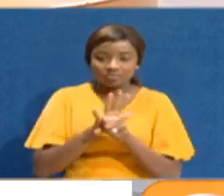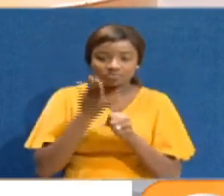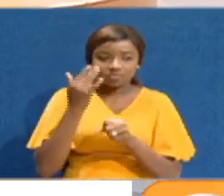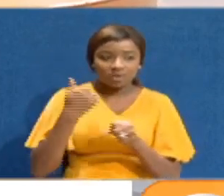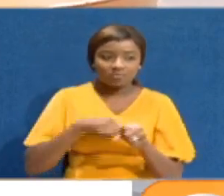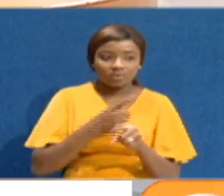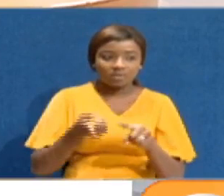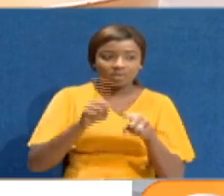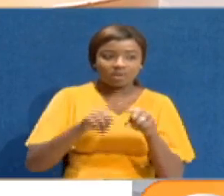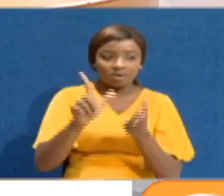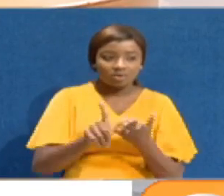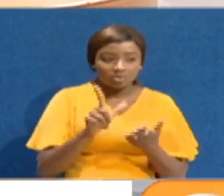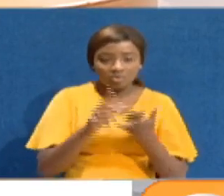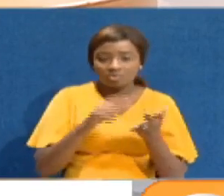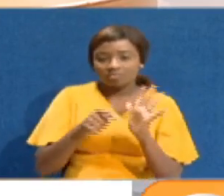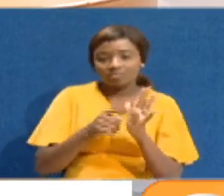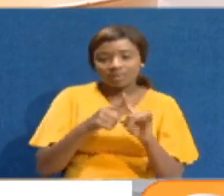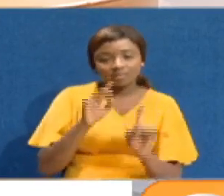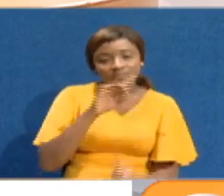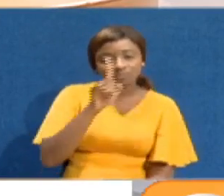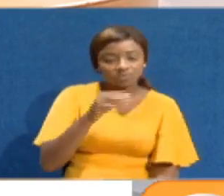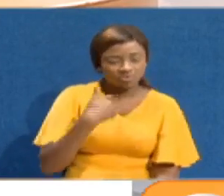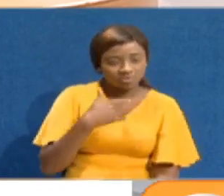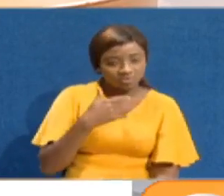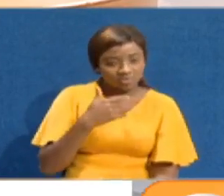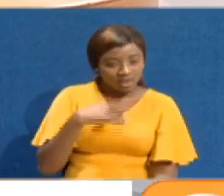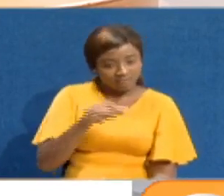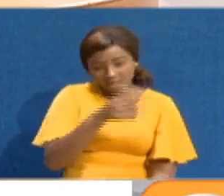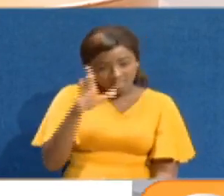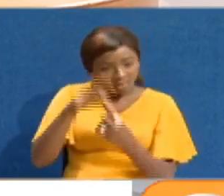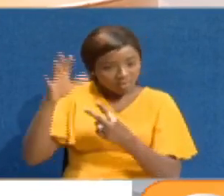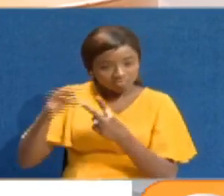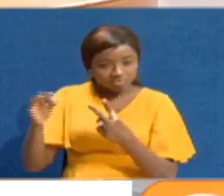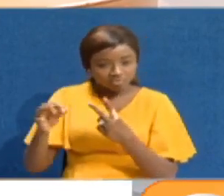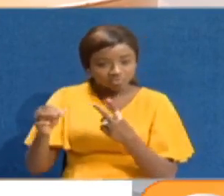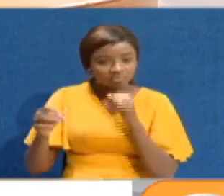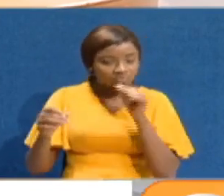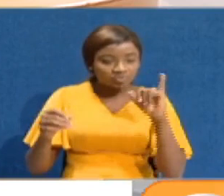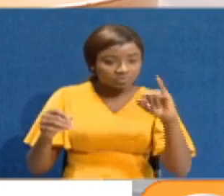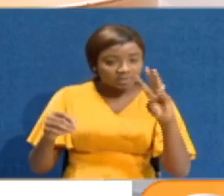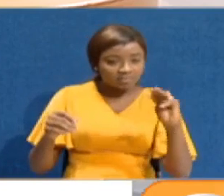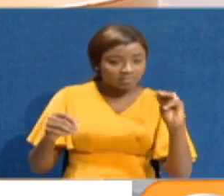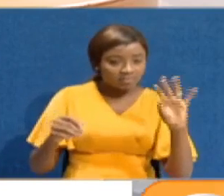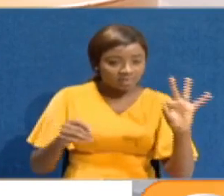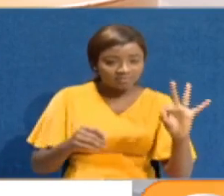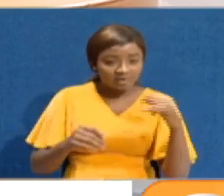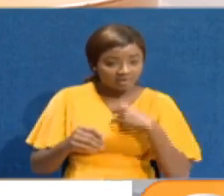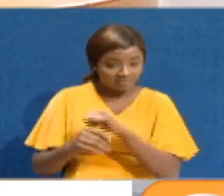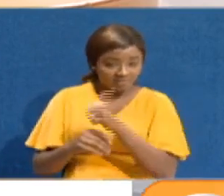growing public debt. But did Kenya have any other options available to it other than, you know, going to the IMF?